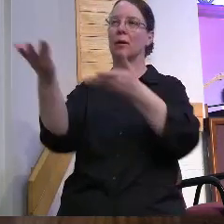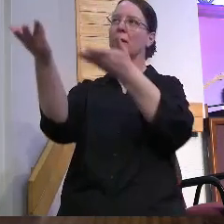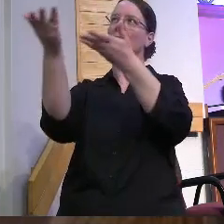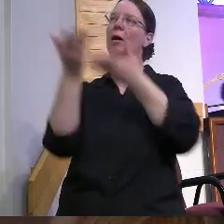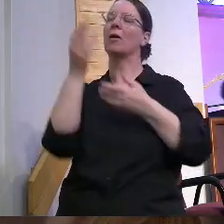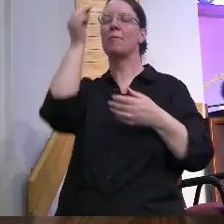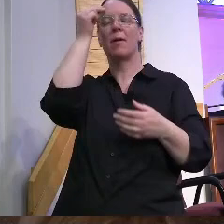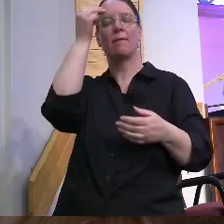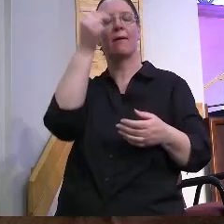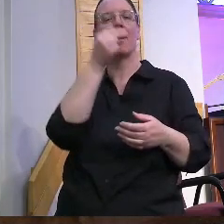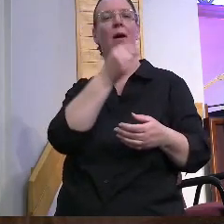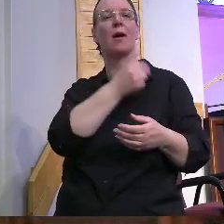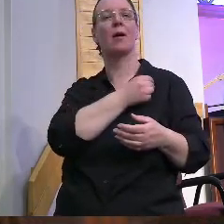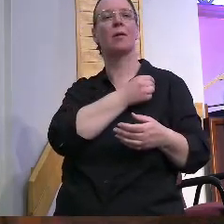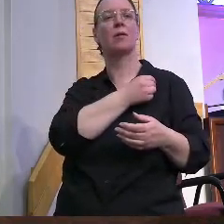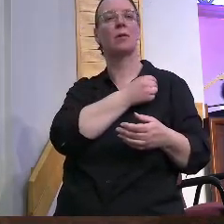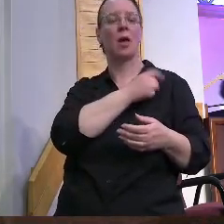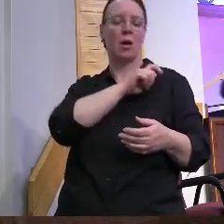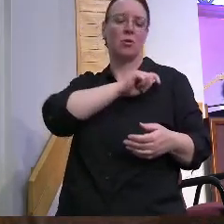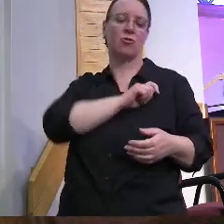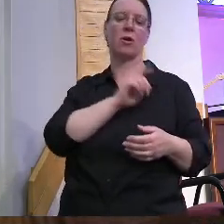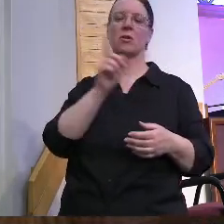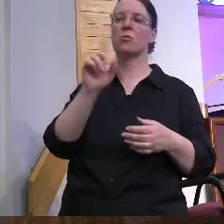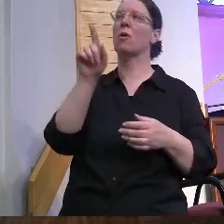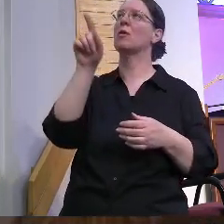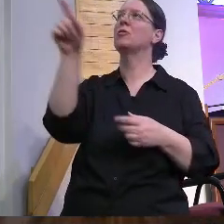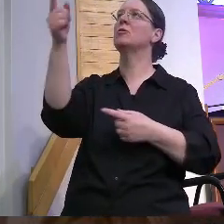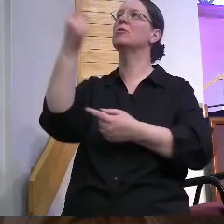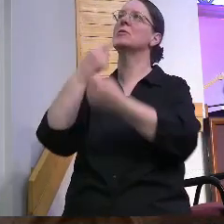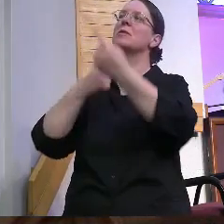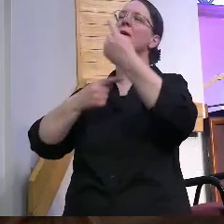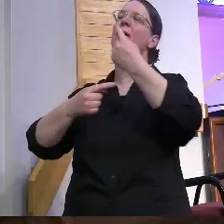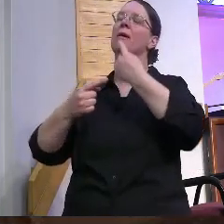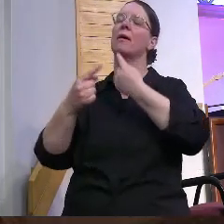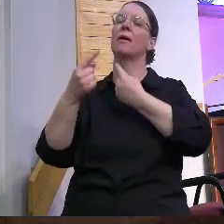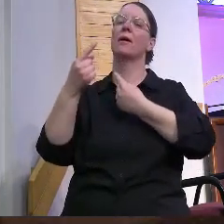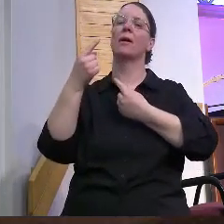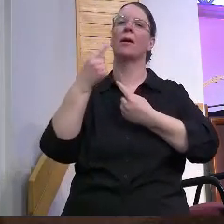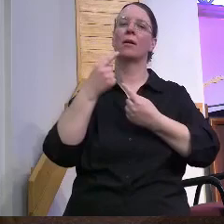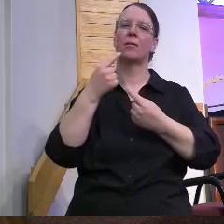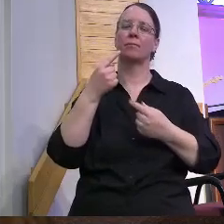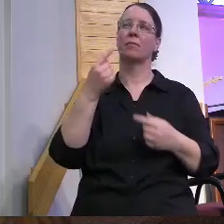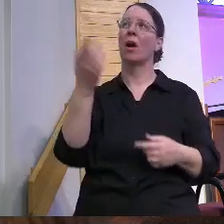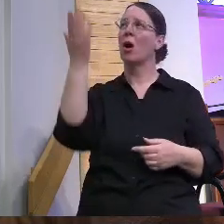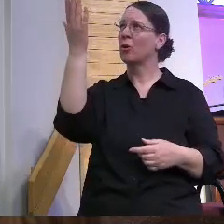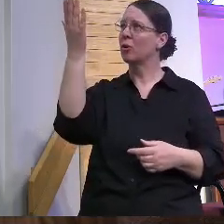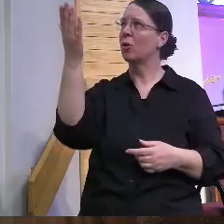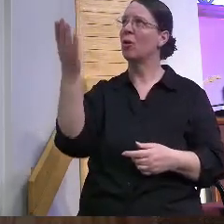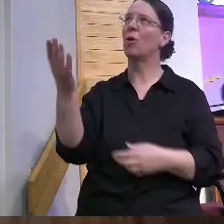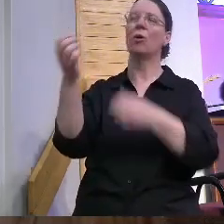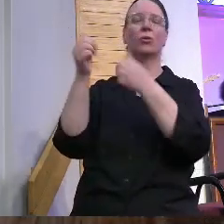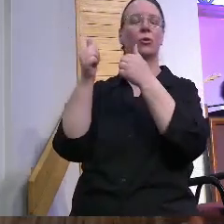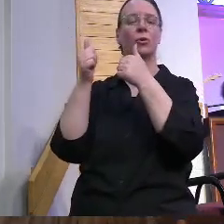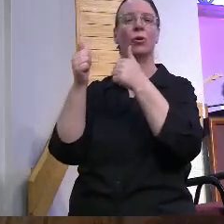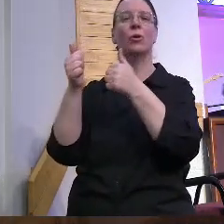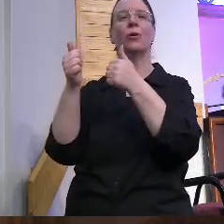Lord. Give me faith to trust what you say. That you're good. That